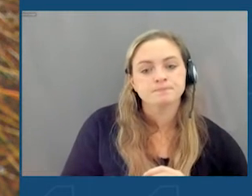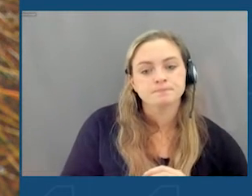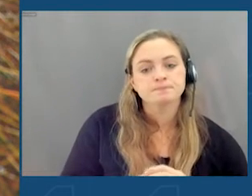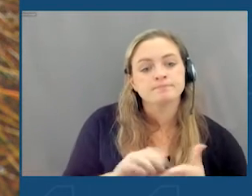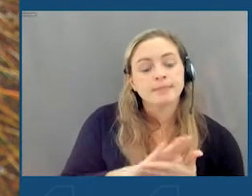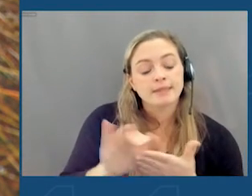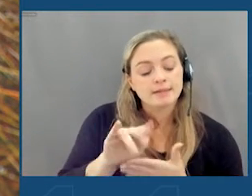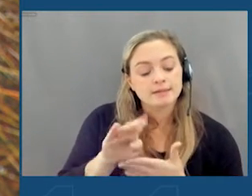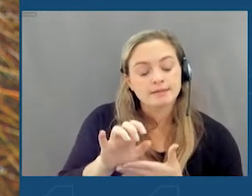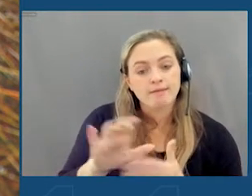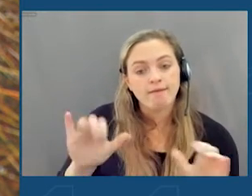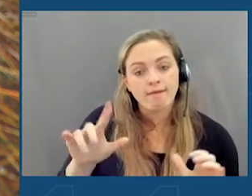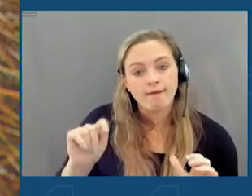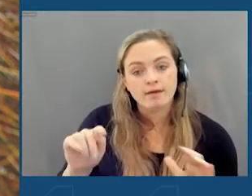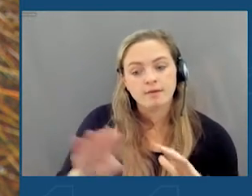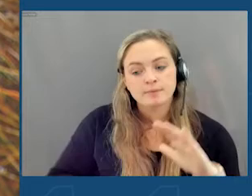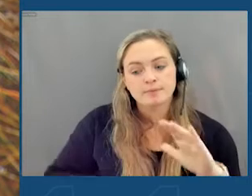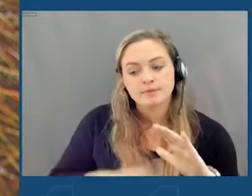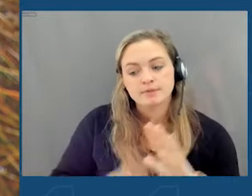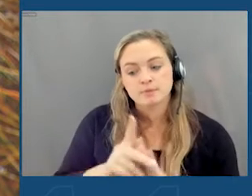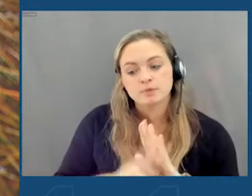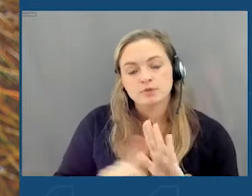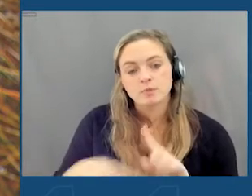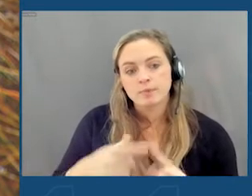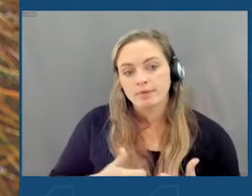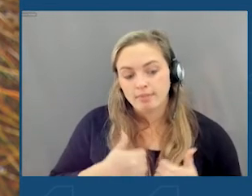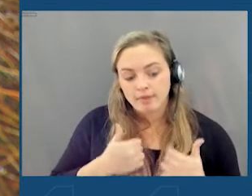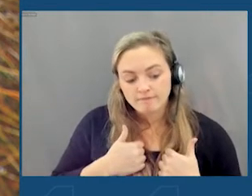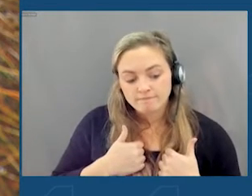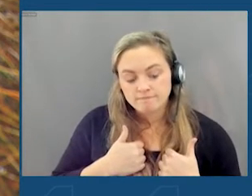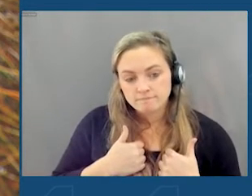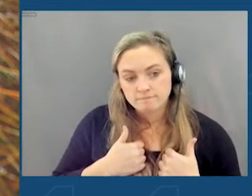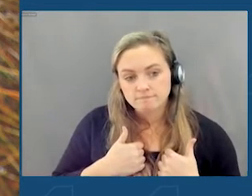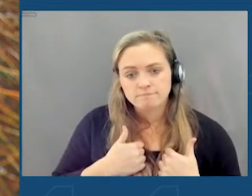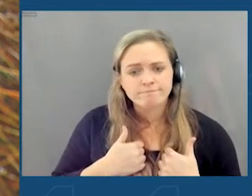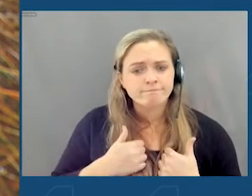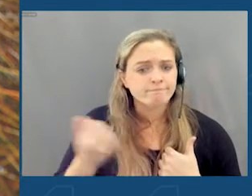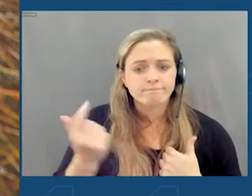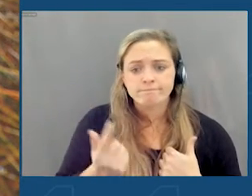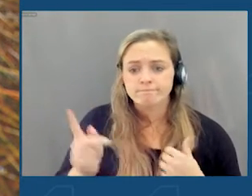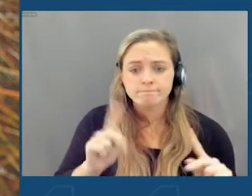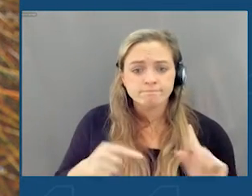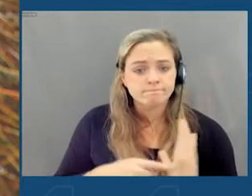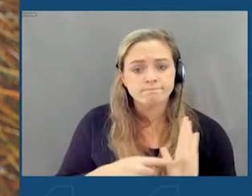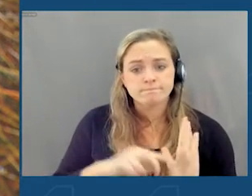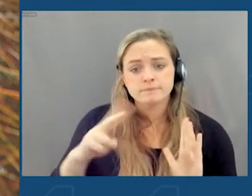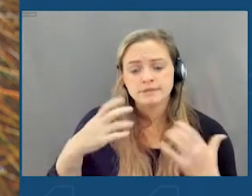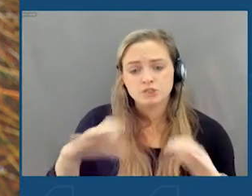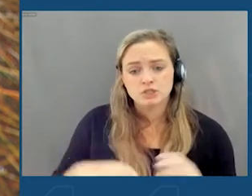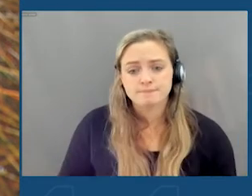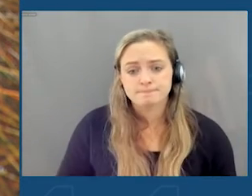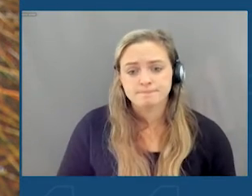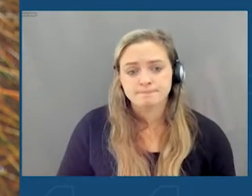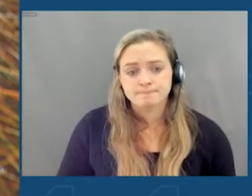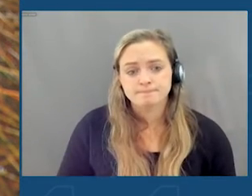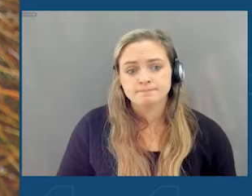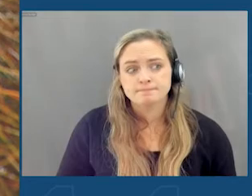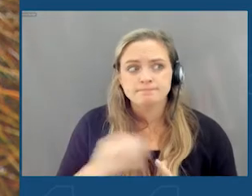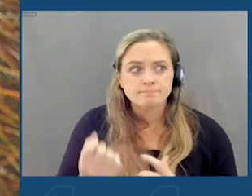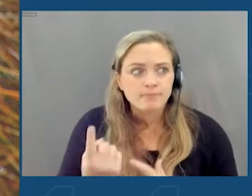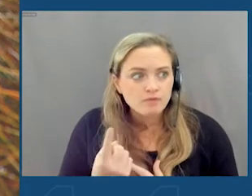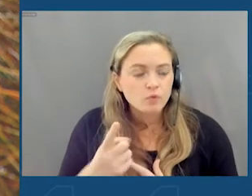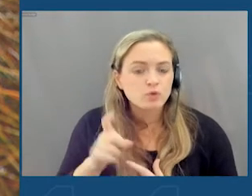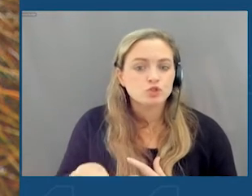Act represents a basic principle about life, that everyone deserves a second chance, that everyone should